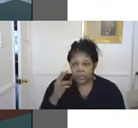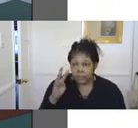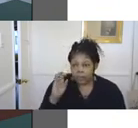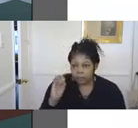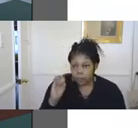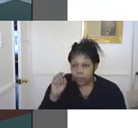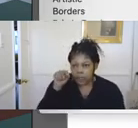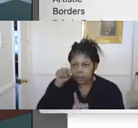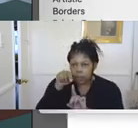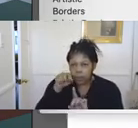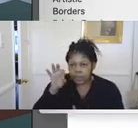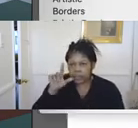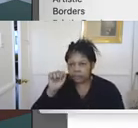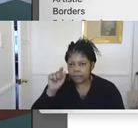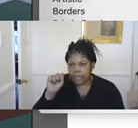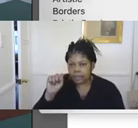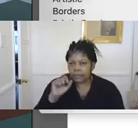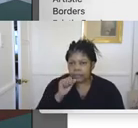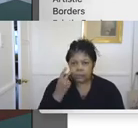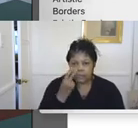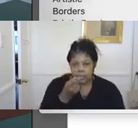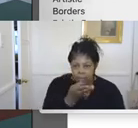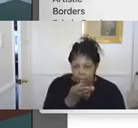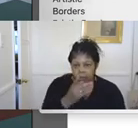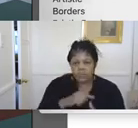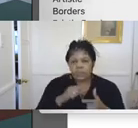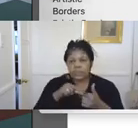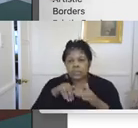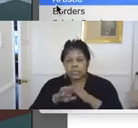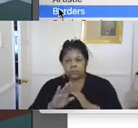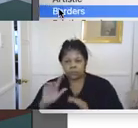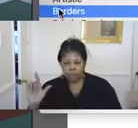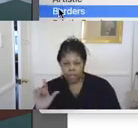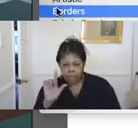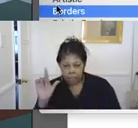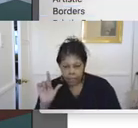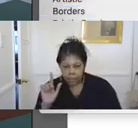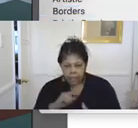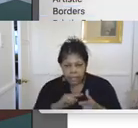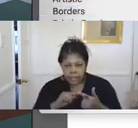it is you go to the library and you go to,